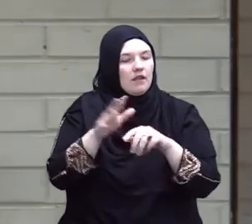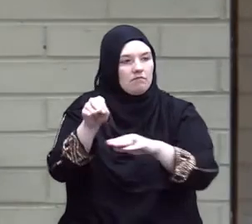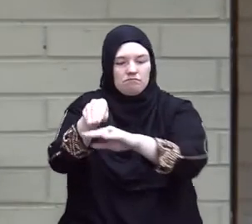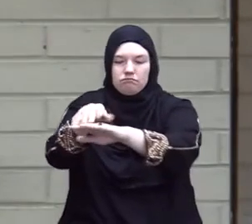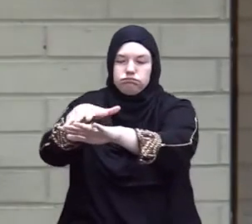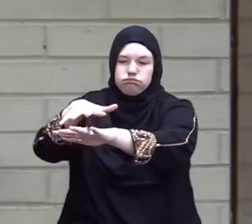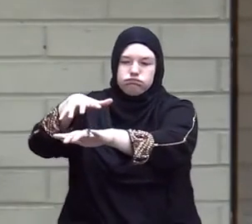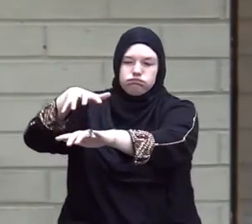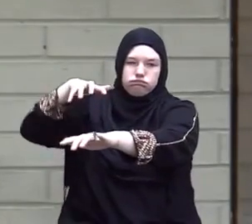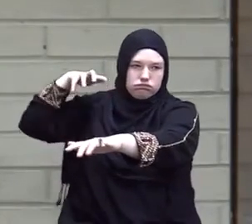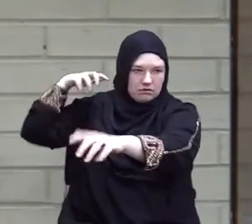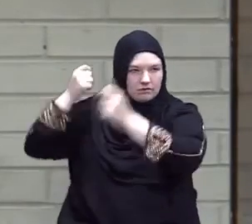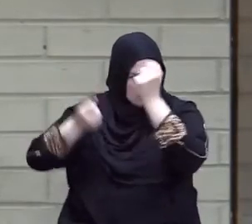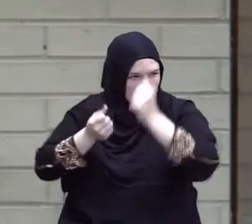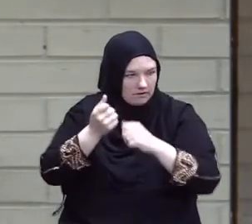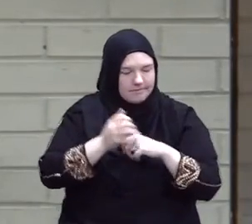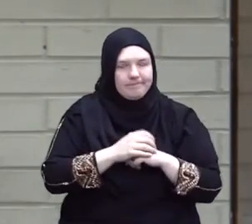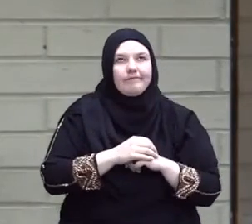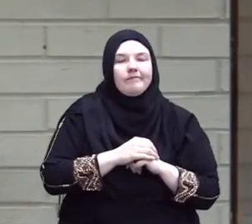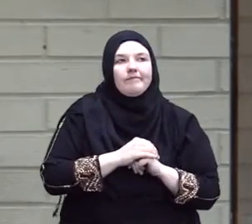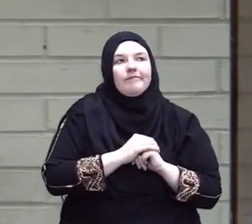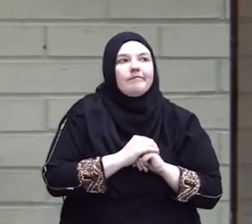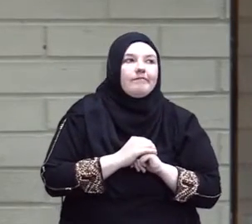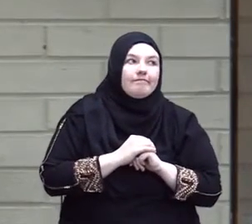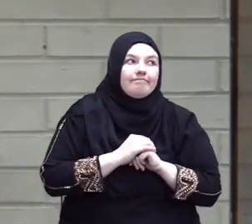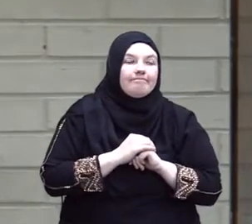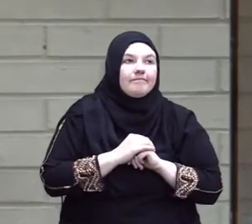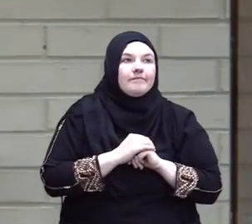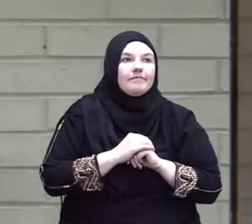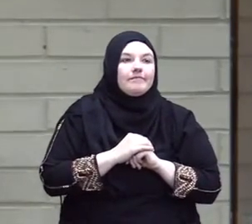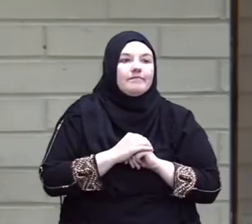into the exit, right?